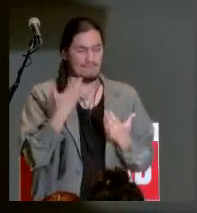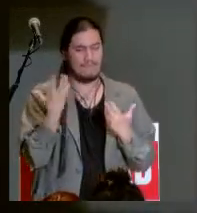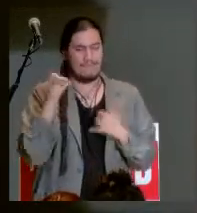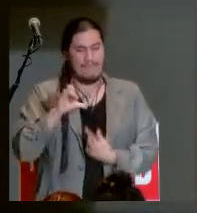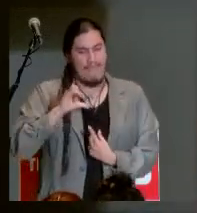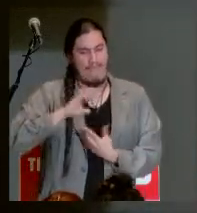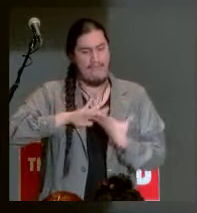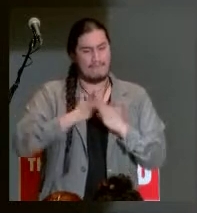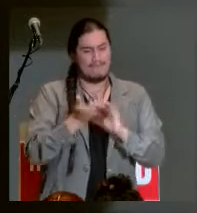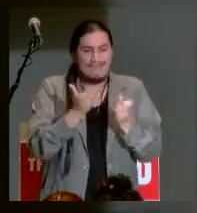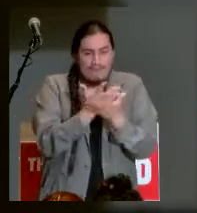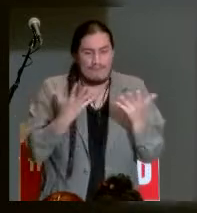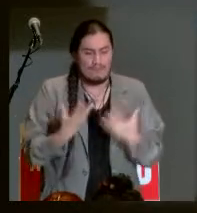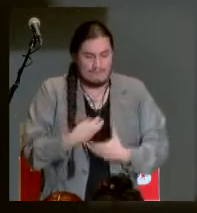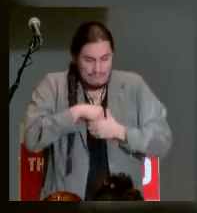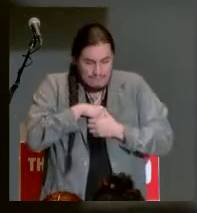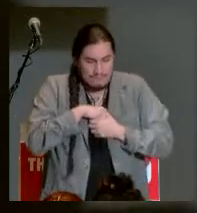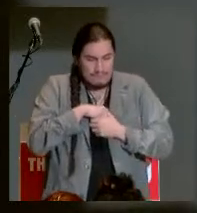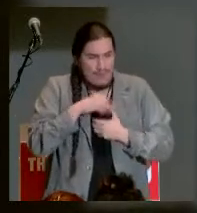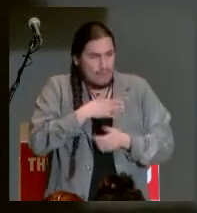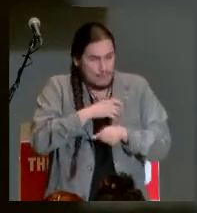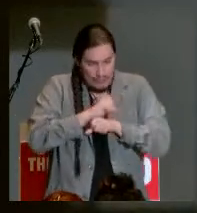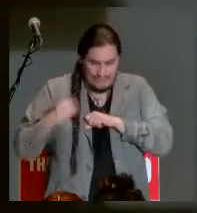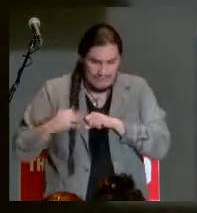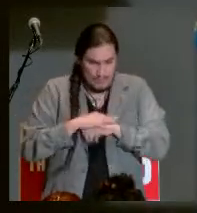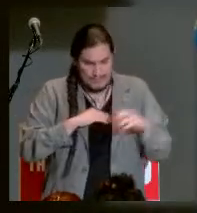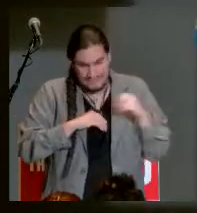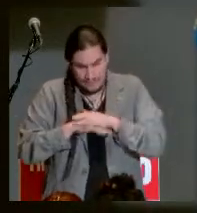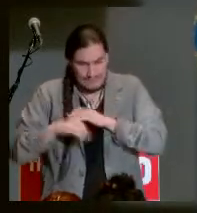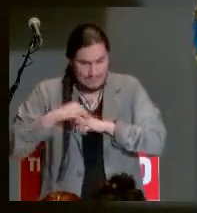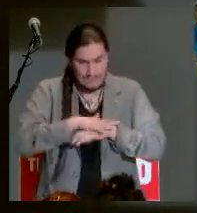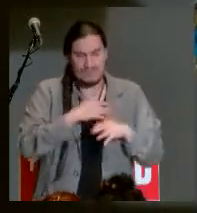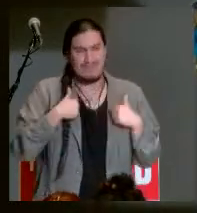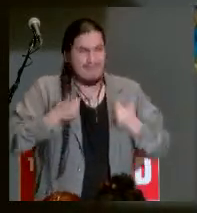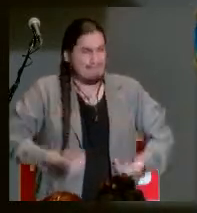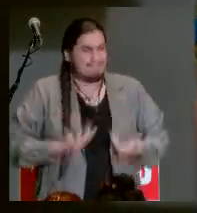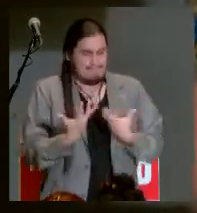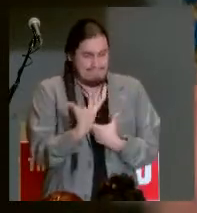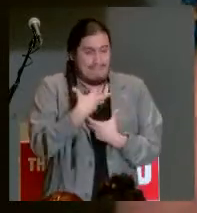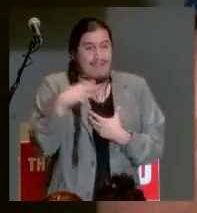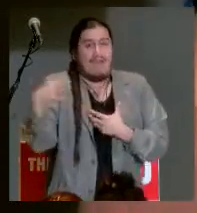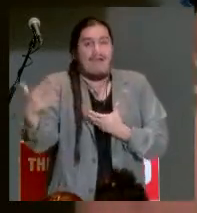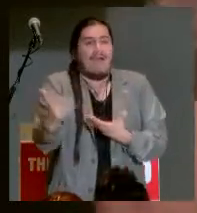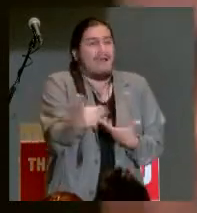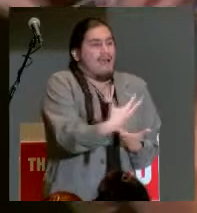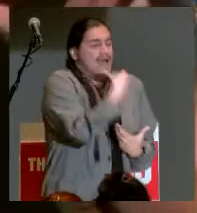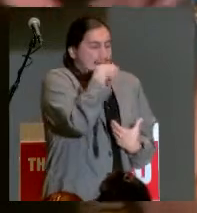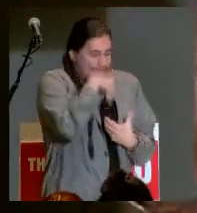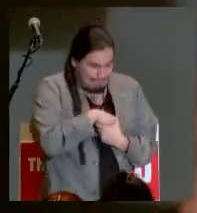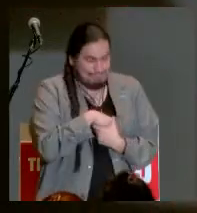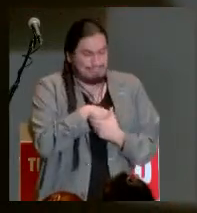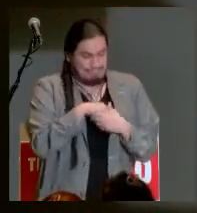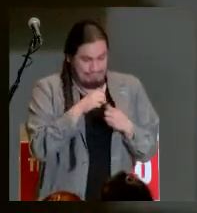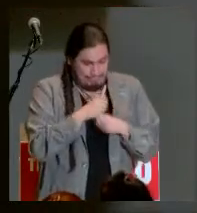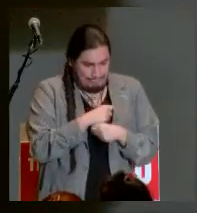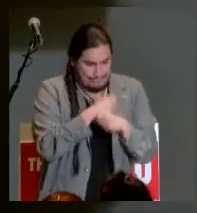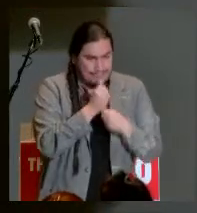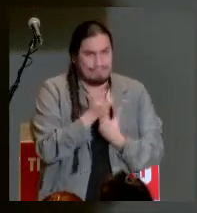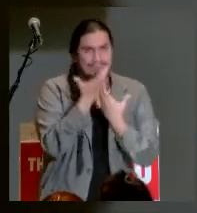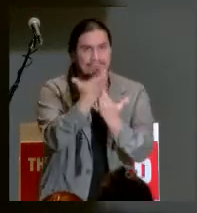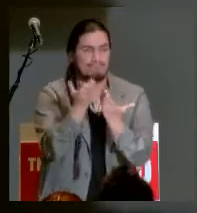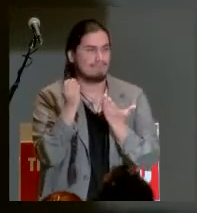everything influences my work. And I'm just the vessel to capture it and then to give it back.